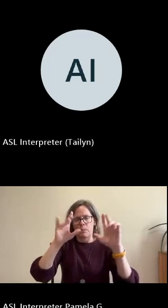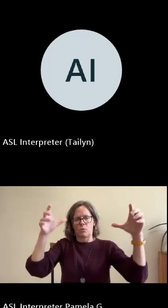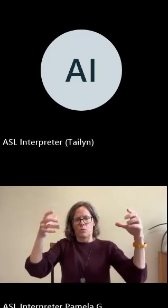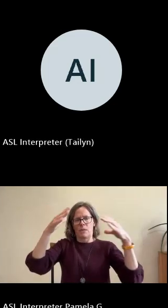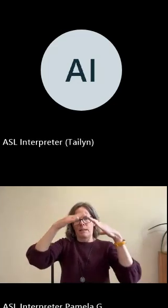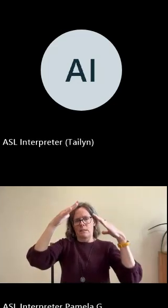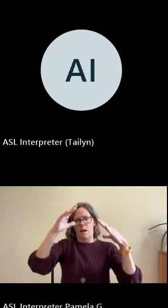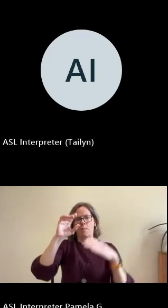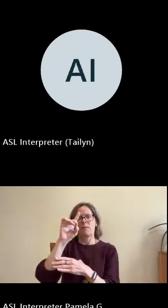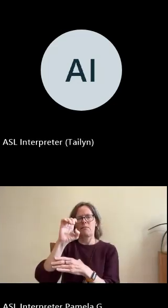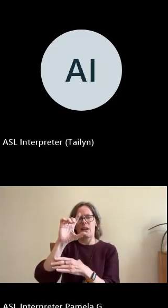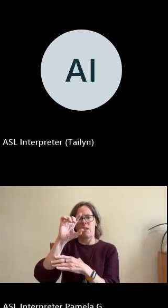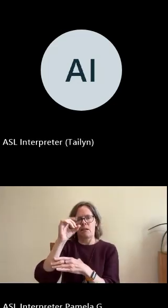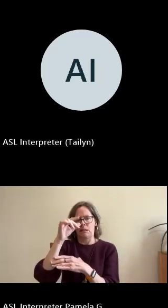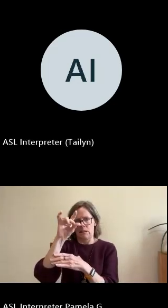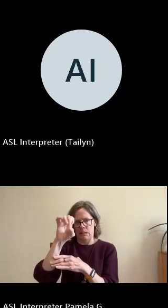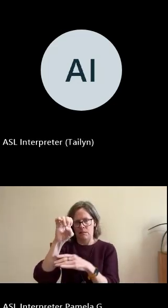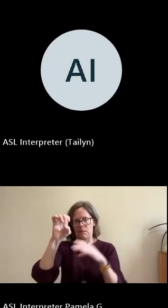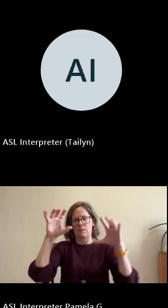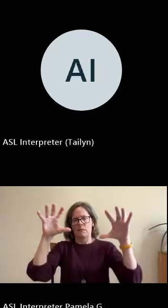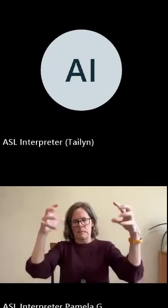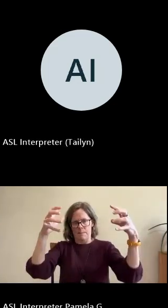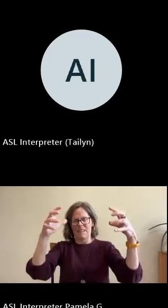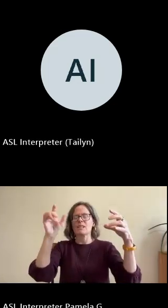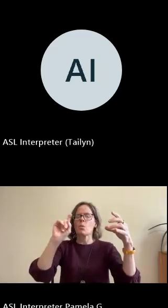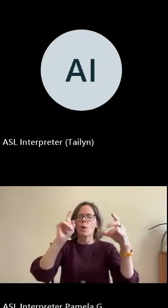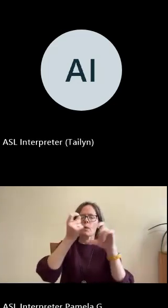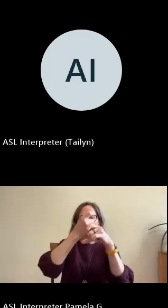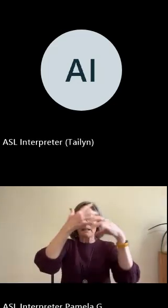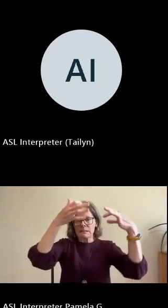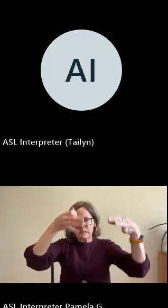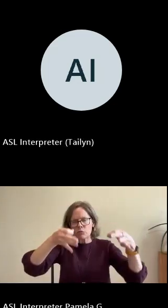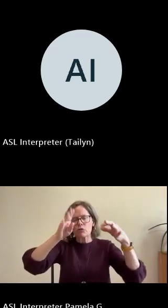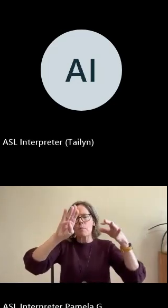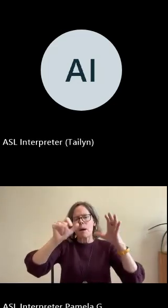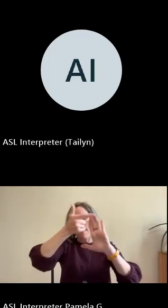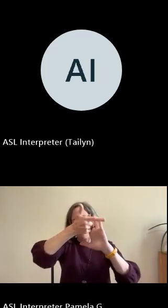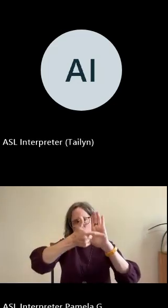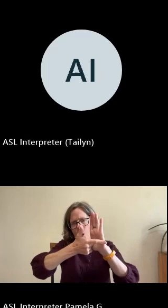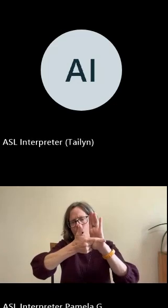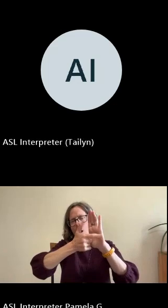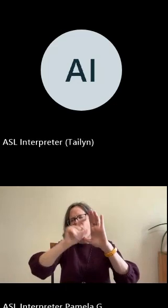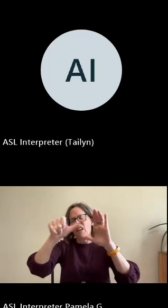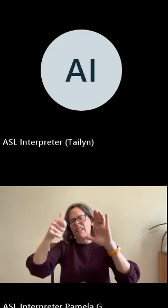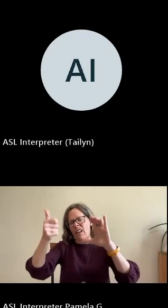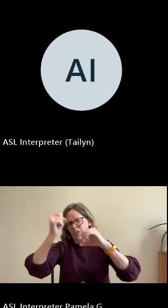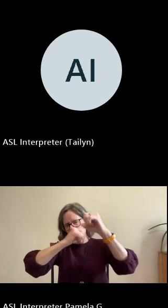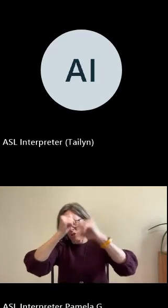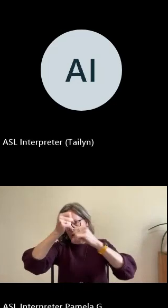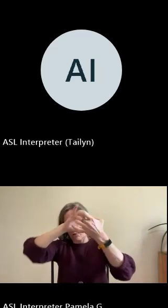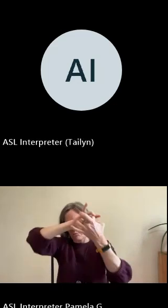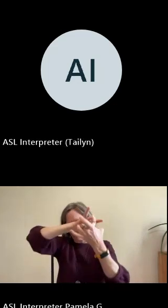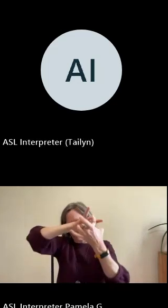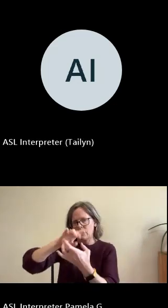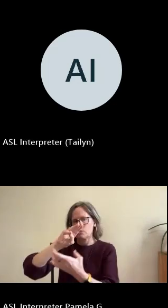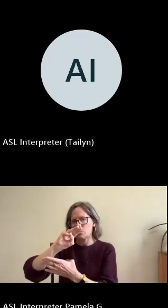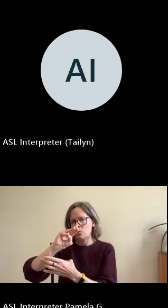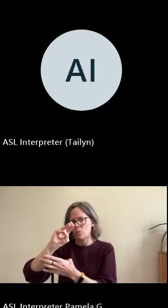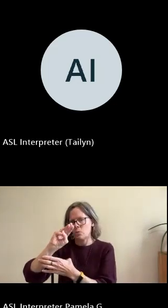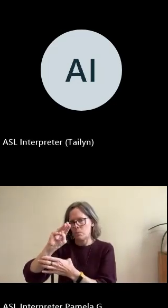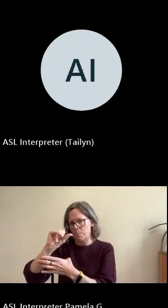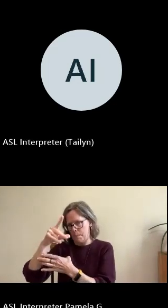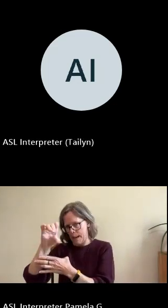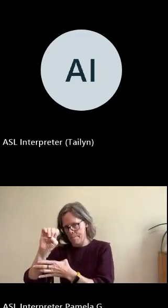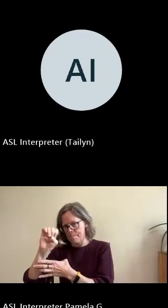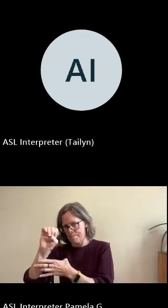our bylaws and other governance structures for our union. And so it's consequential